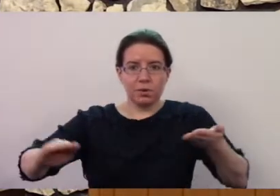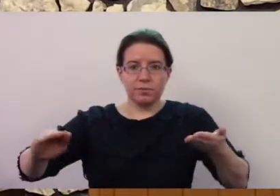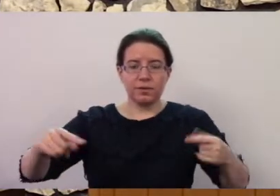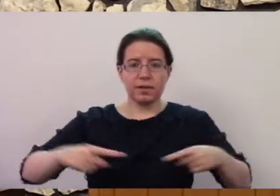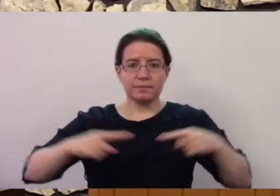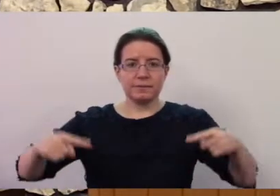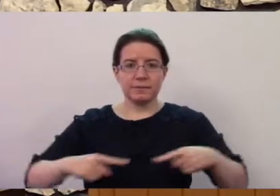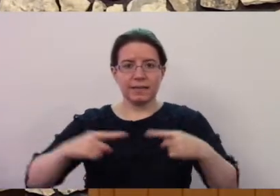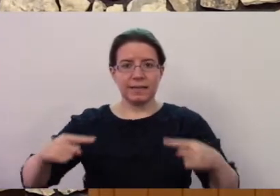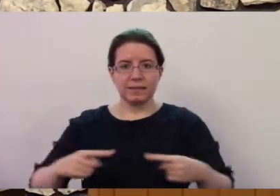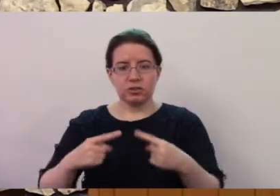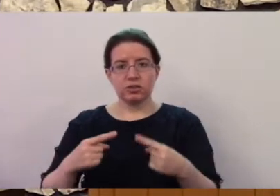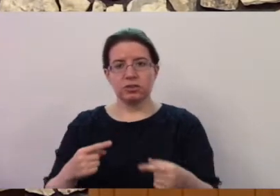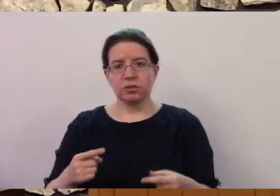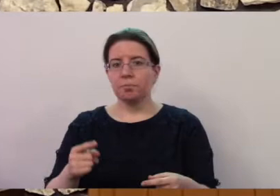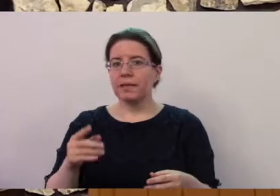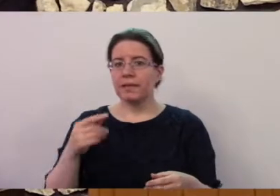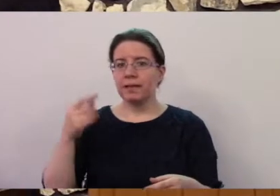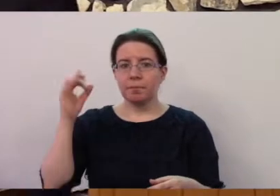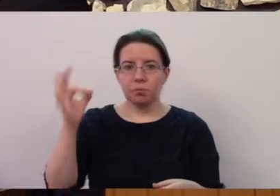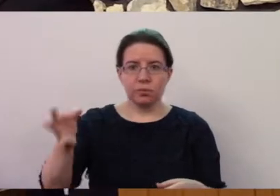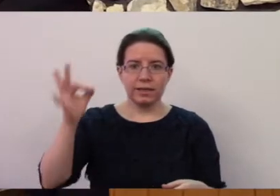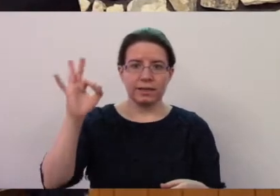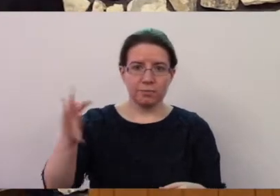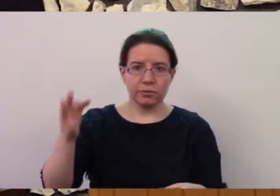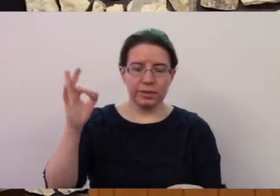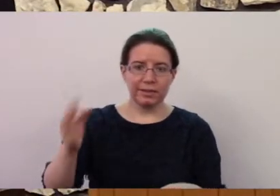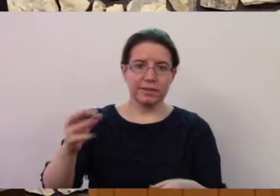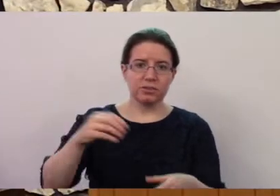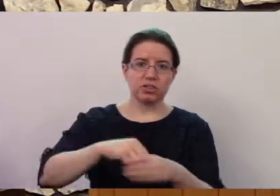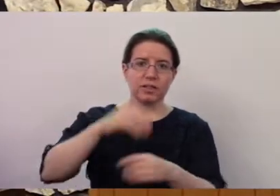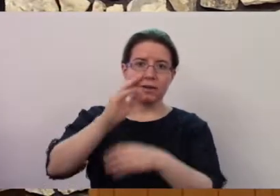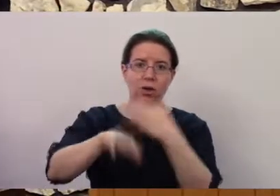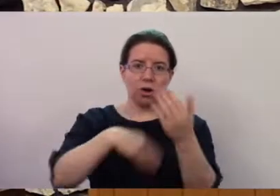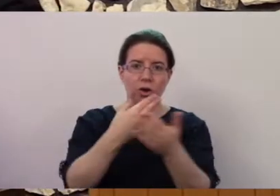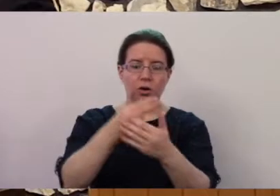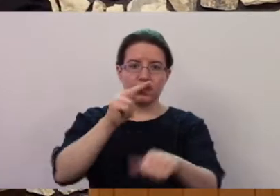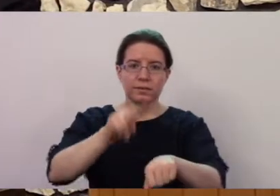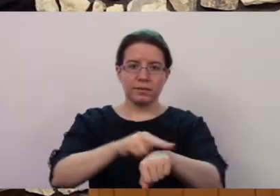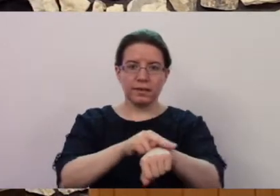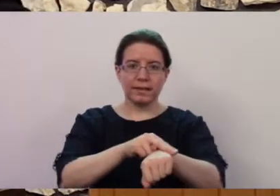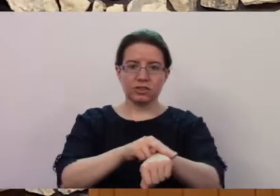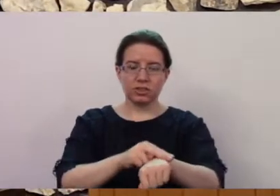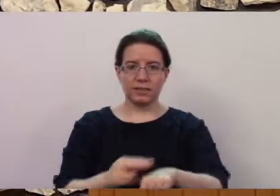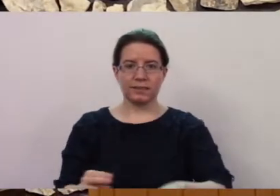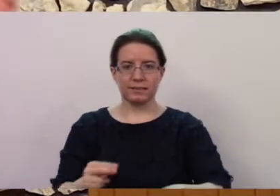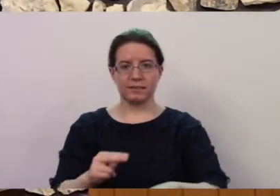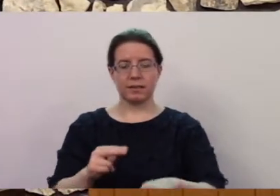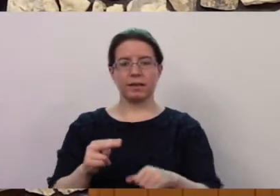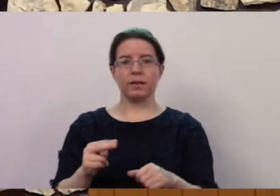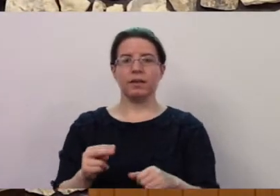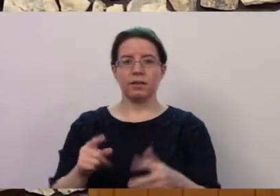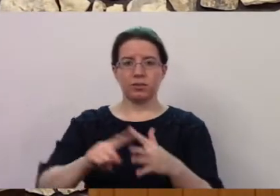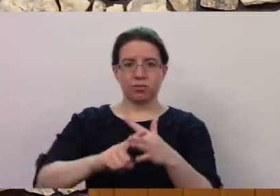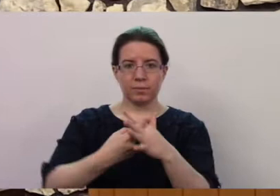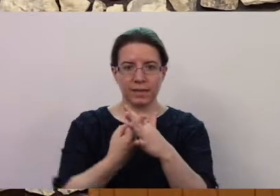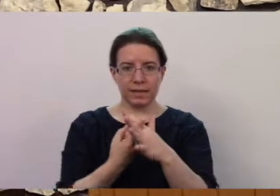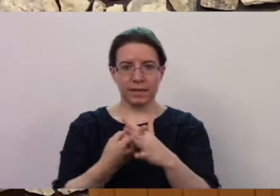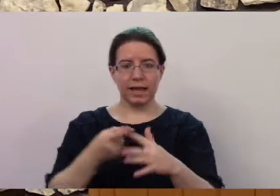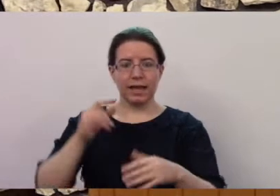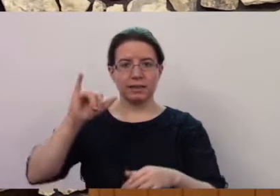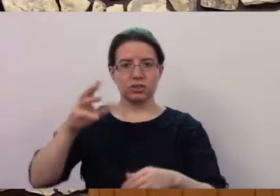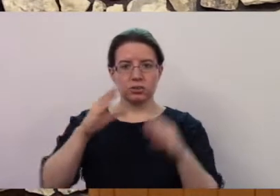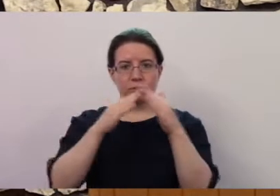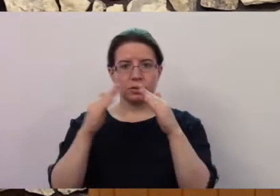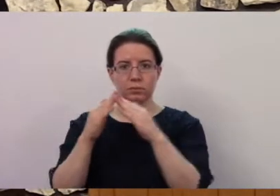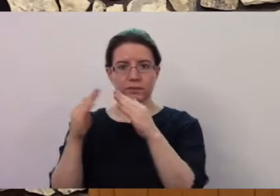in his name among all nations, beginning at Jerusalem. Remission of sins, removal of sin, should be preached in his